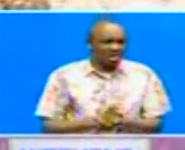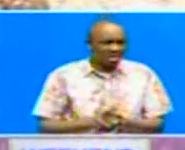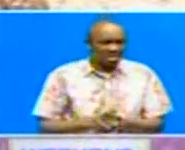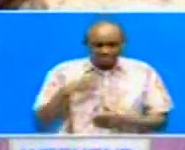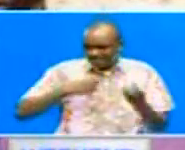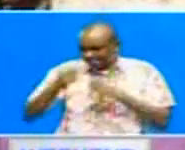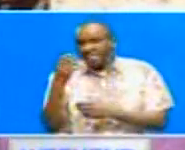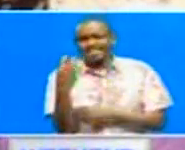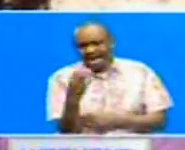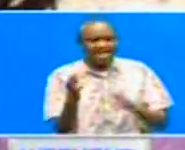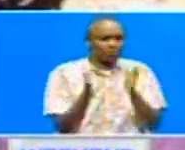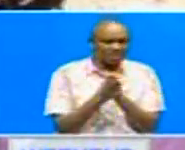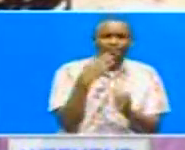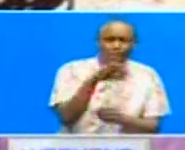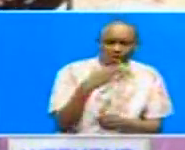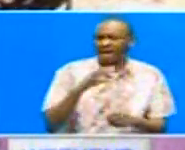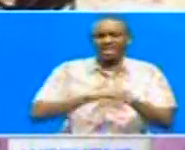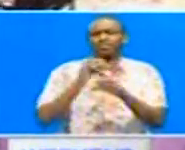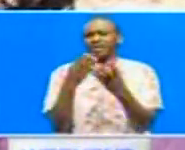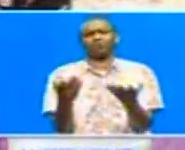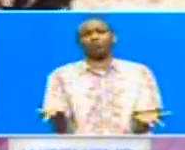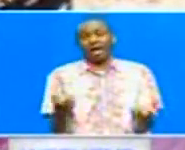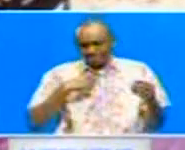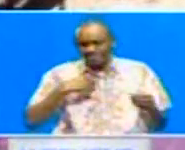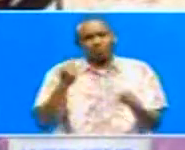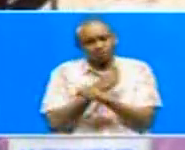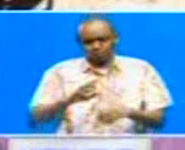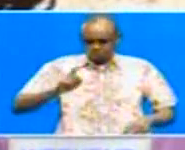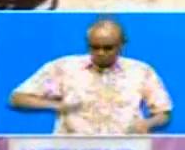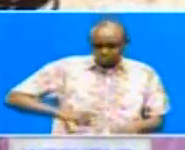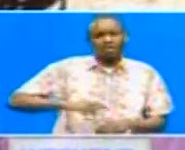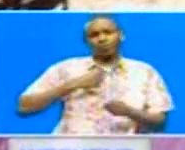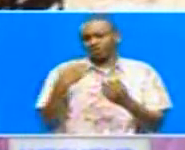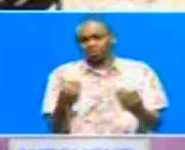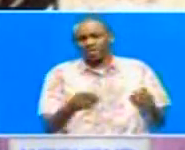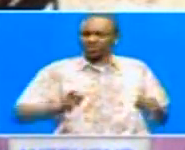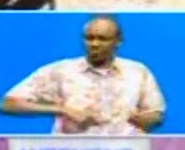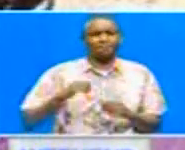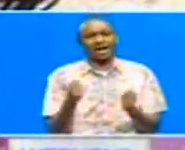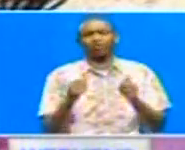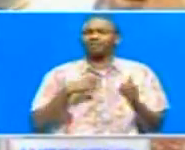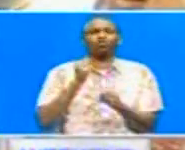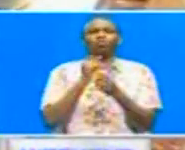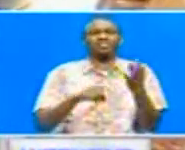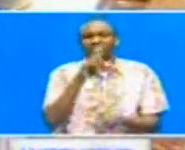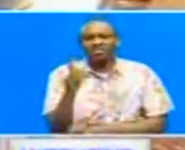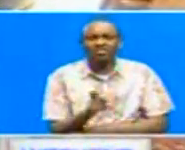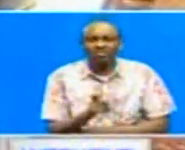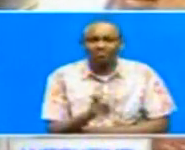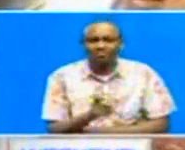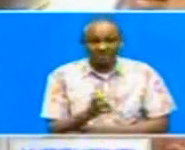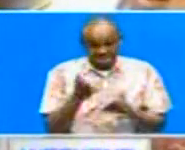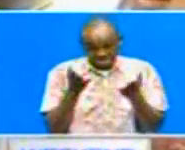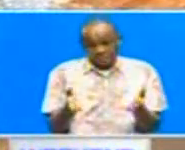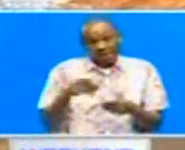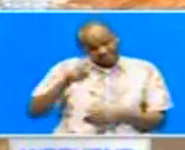ukiusa kitu kama nyanya, boga, haiwezi kutoresha kwa mahitaji yako na uko na watoto. Sasa wanataka tuende wapi? Views expressed